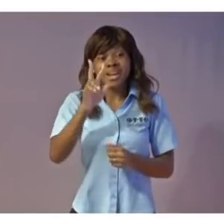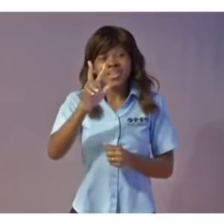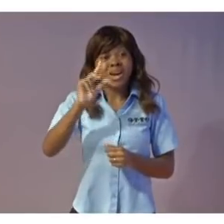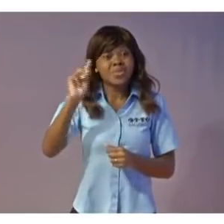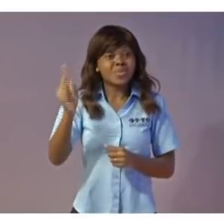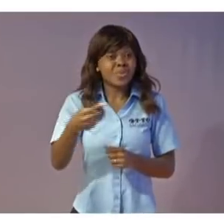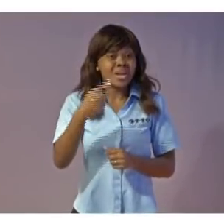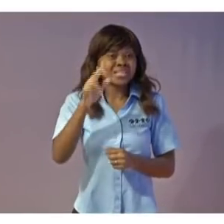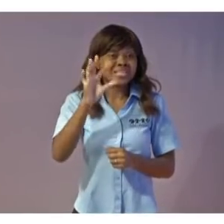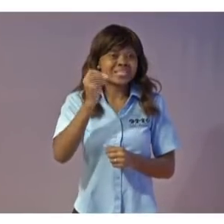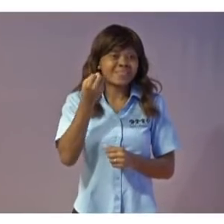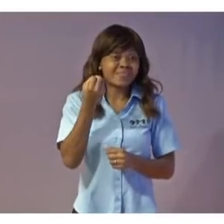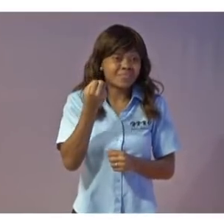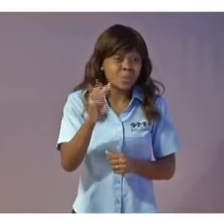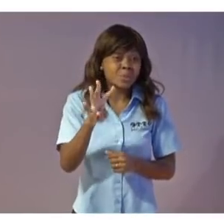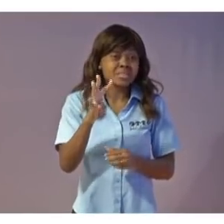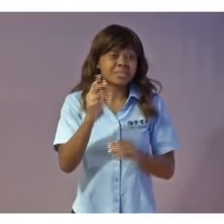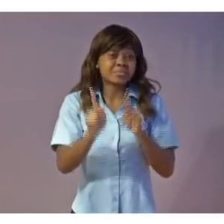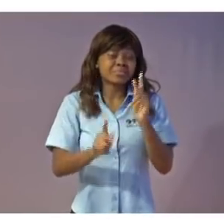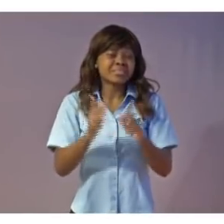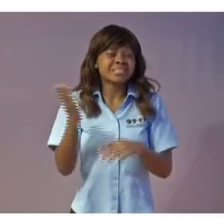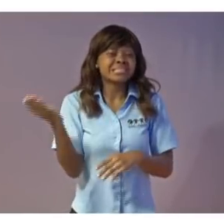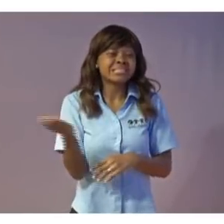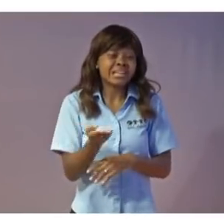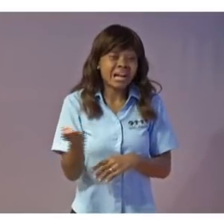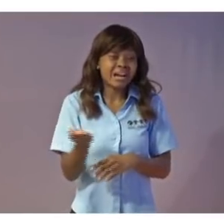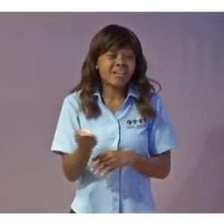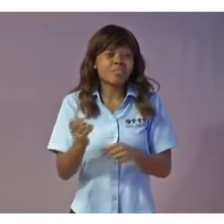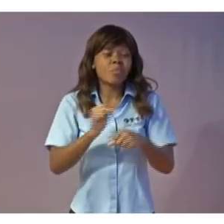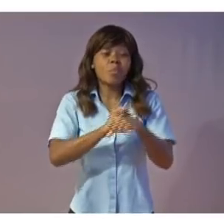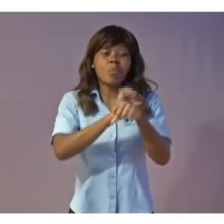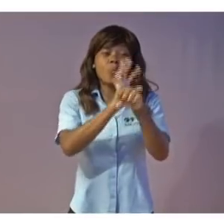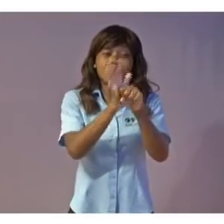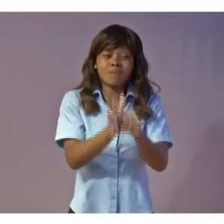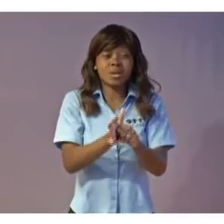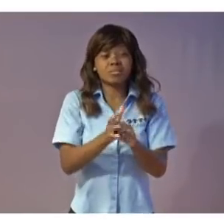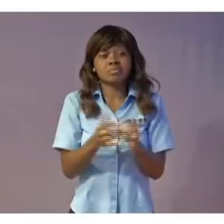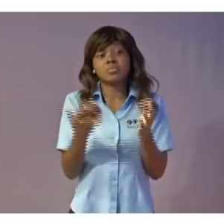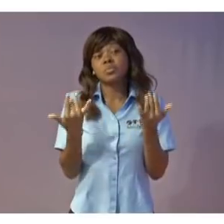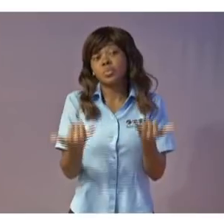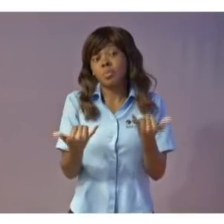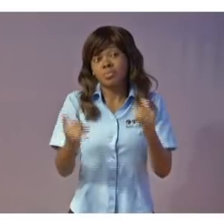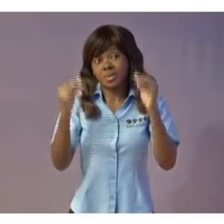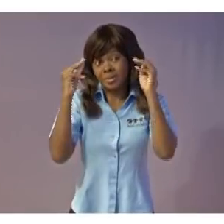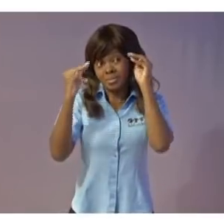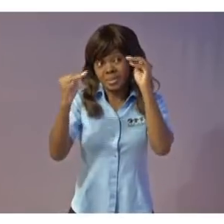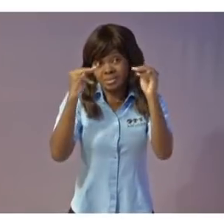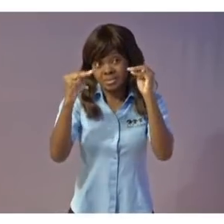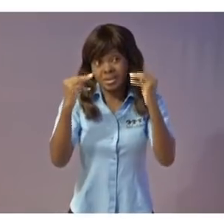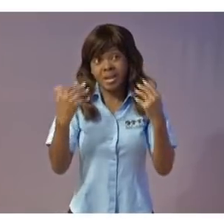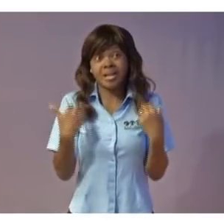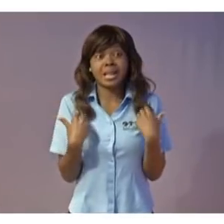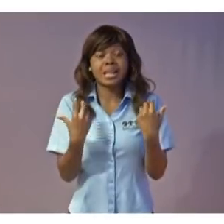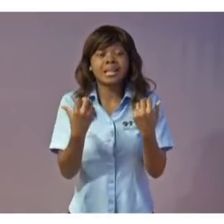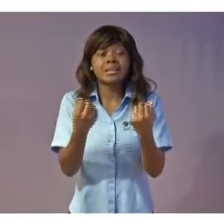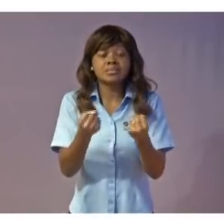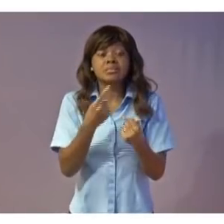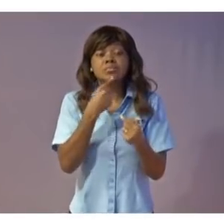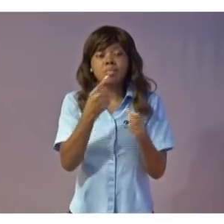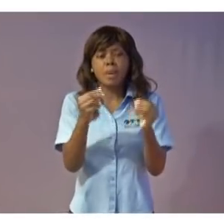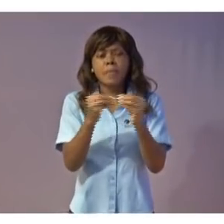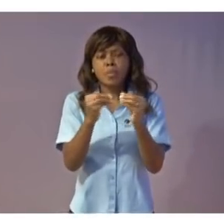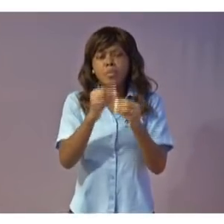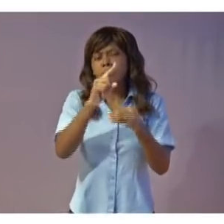2,914. The Honourable Minister will provide details on the vaccination status